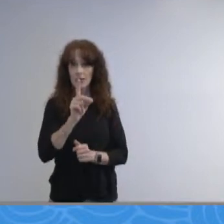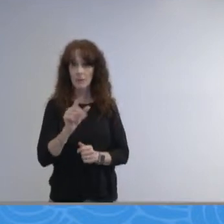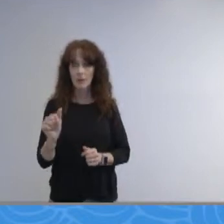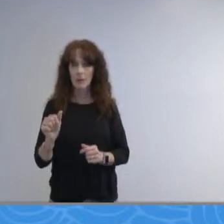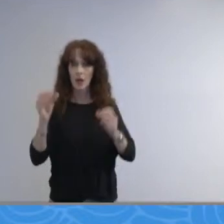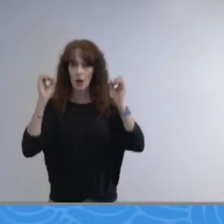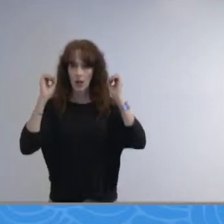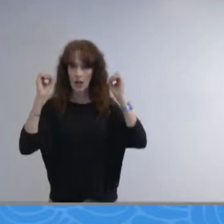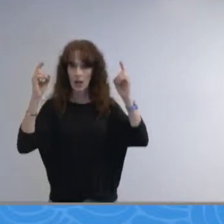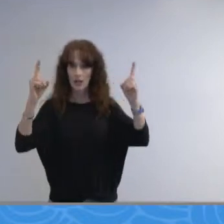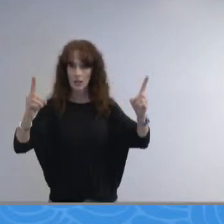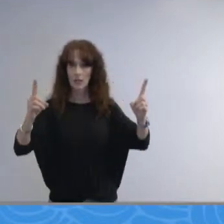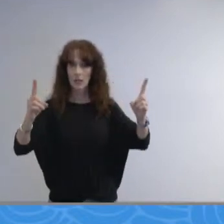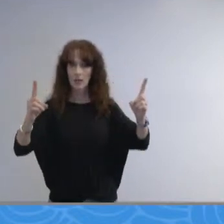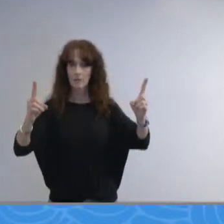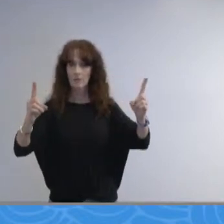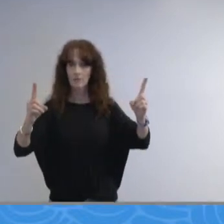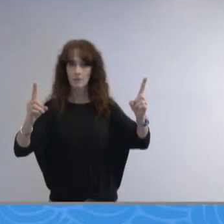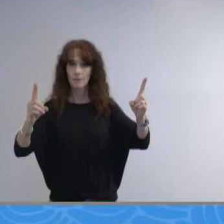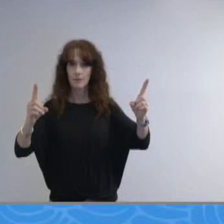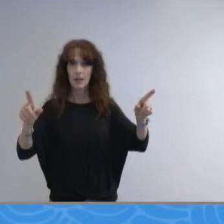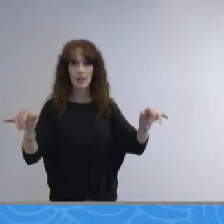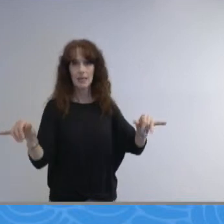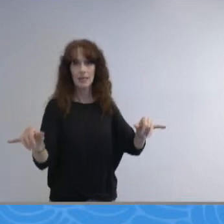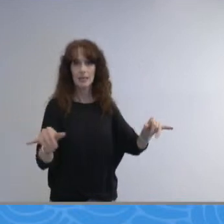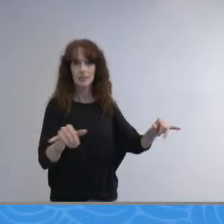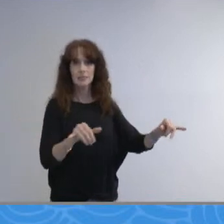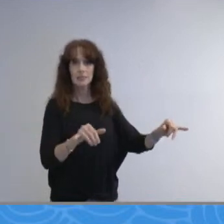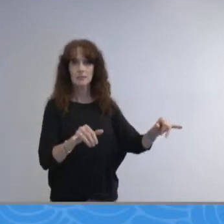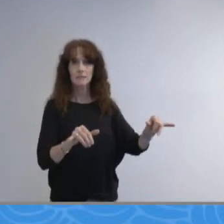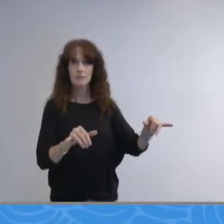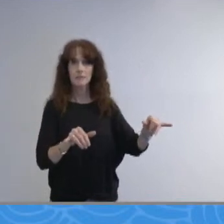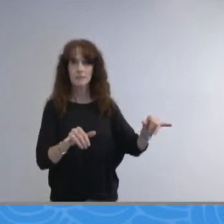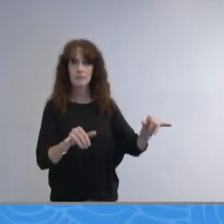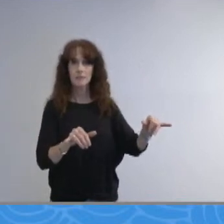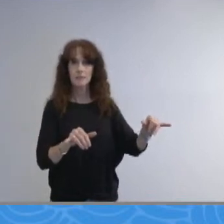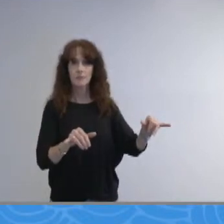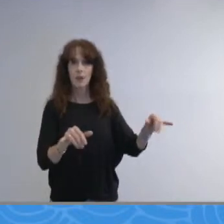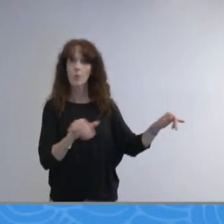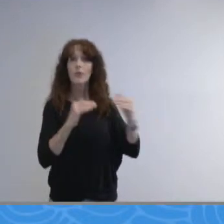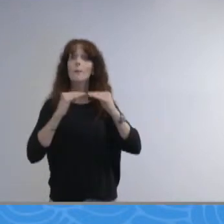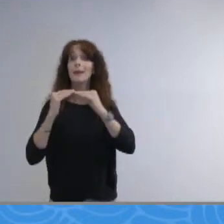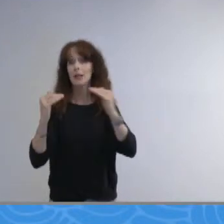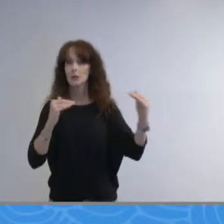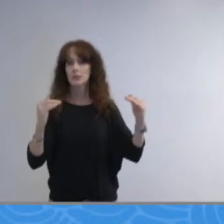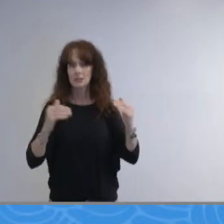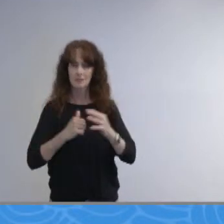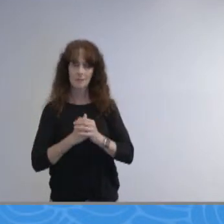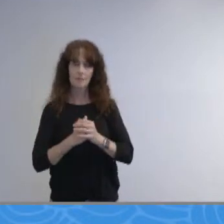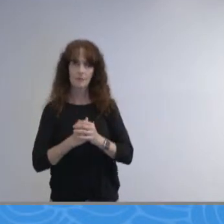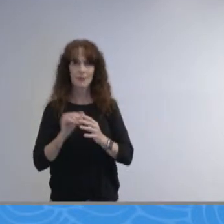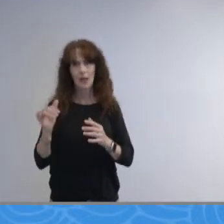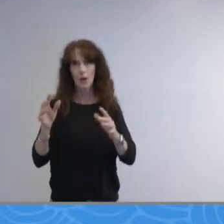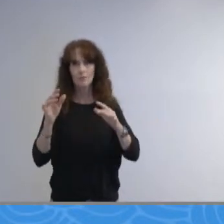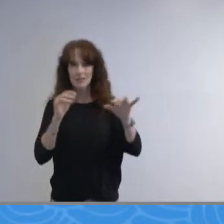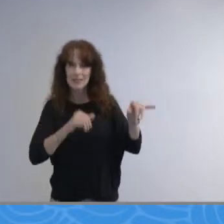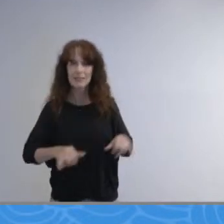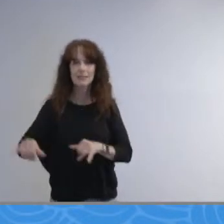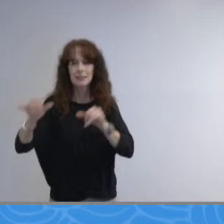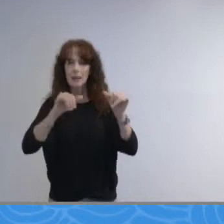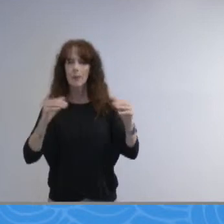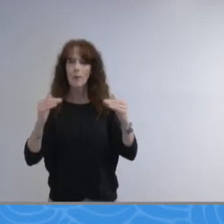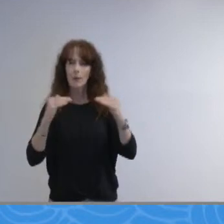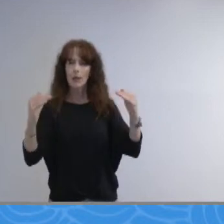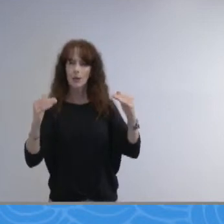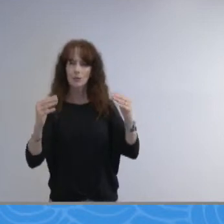are educated in the same with their peers, or spend as much with their typical peers, that